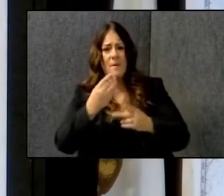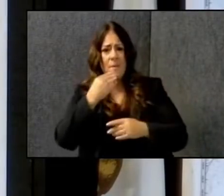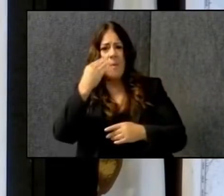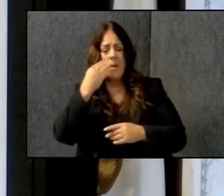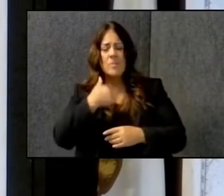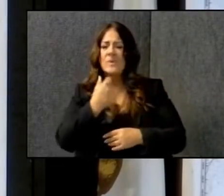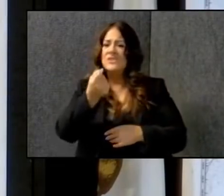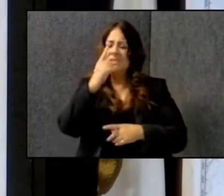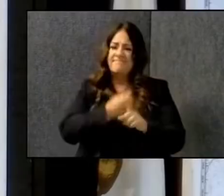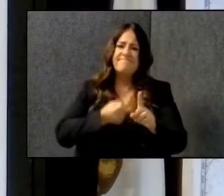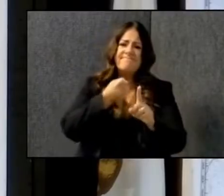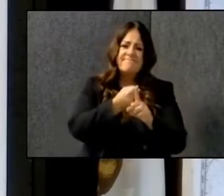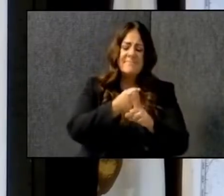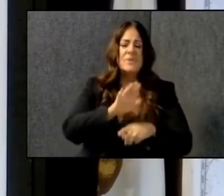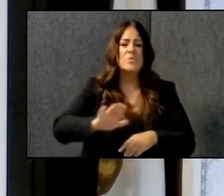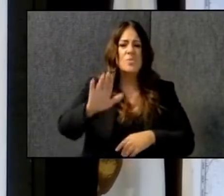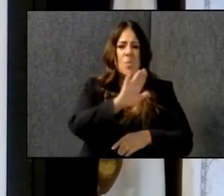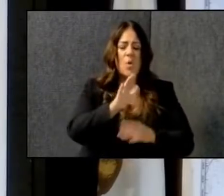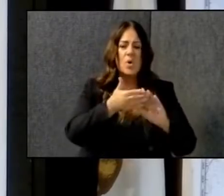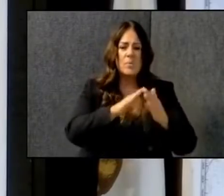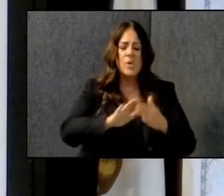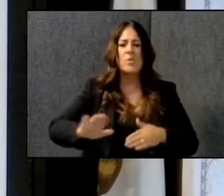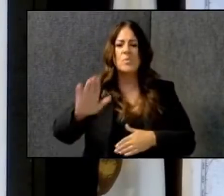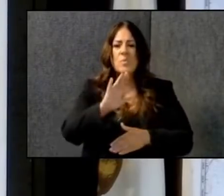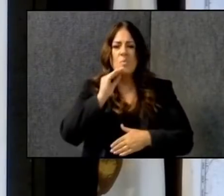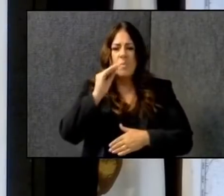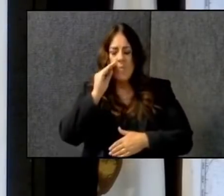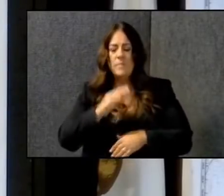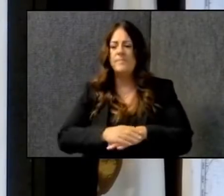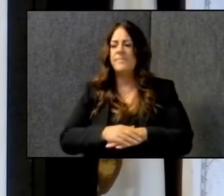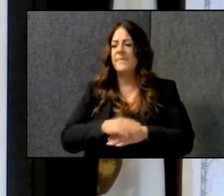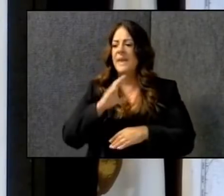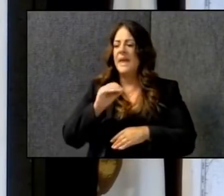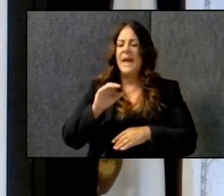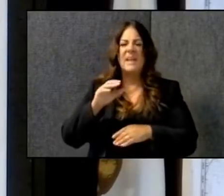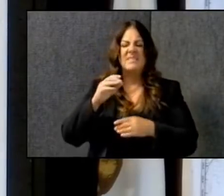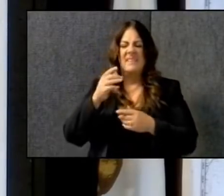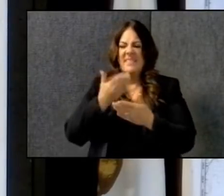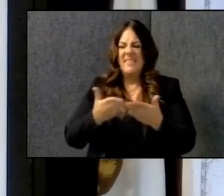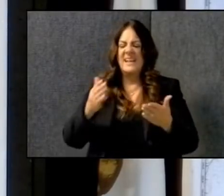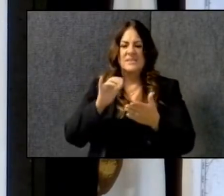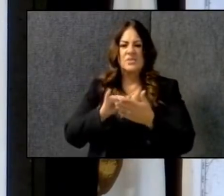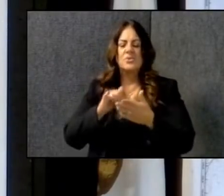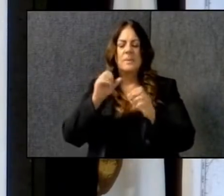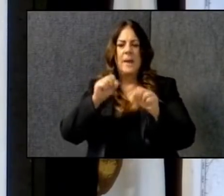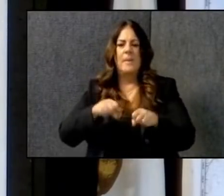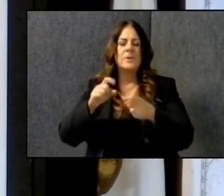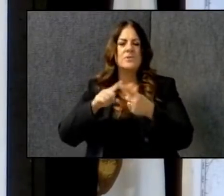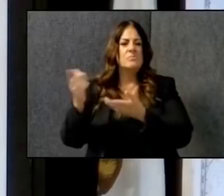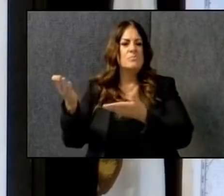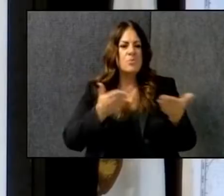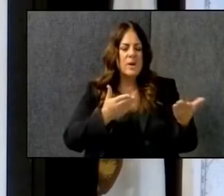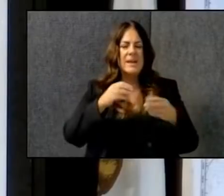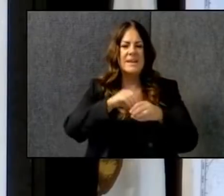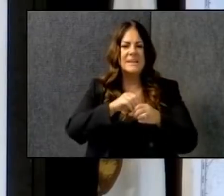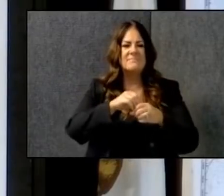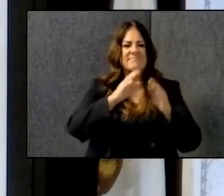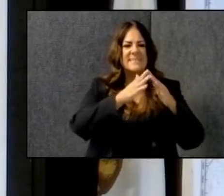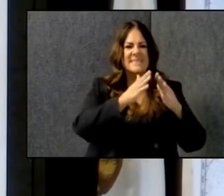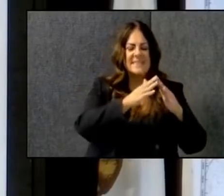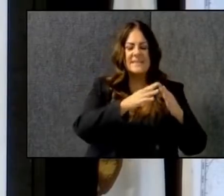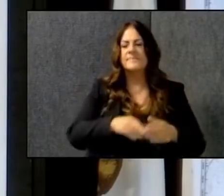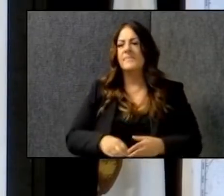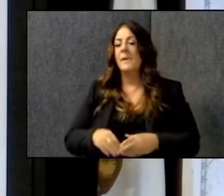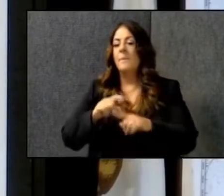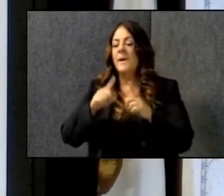understand the impact to the supply chain, and we are doing everything we can to safely open those roads. Right now,